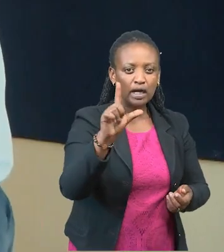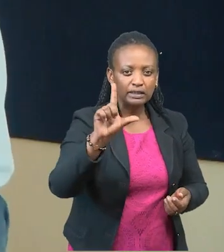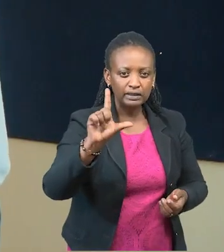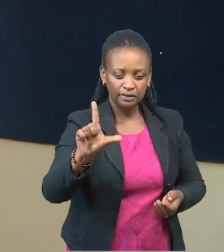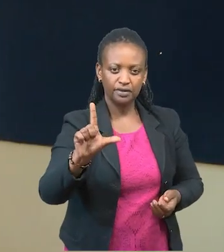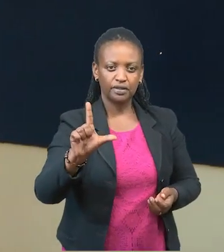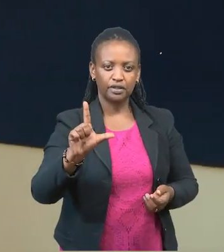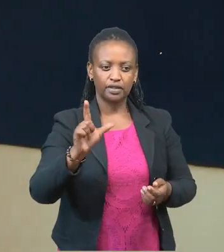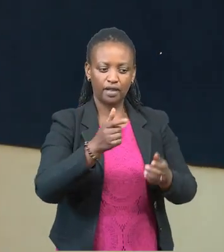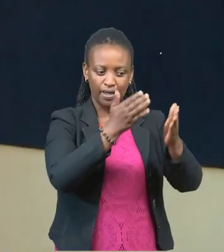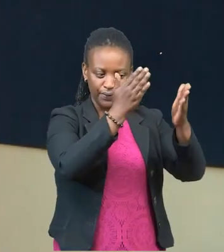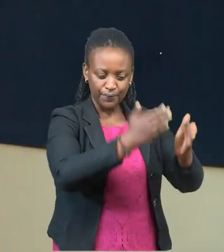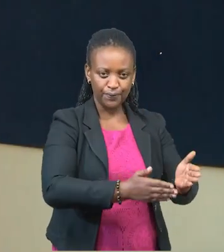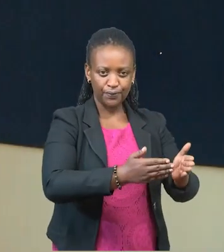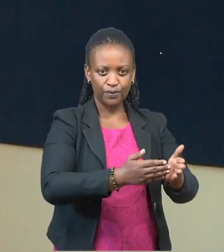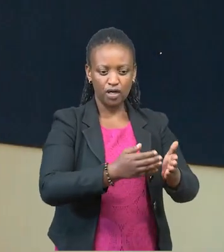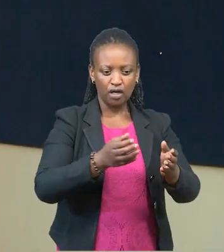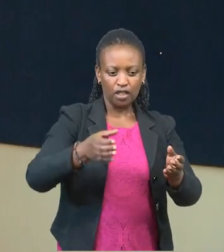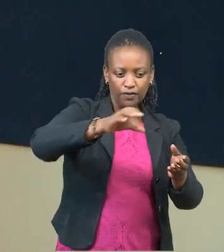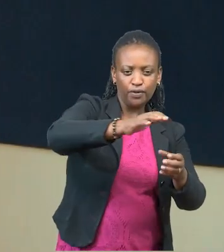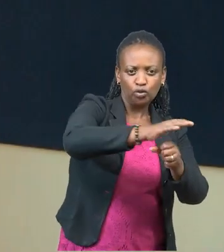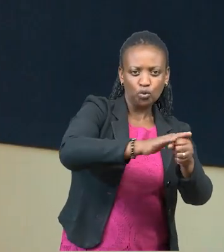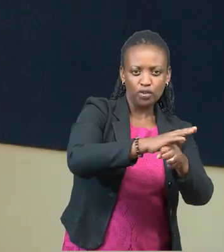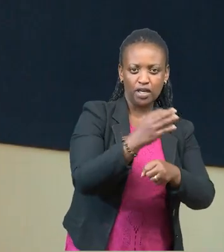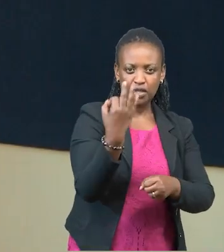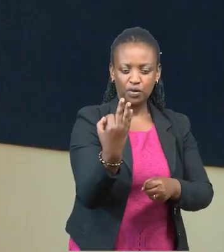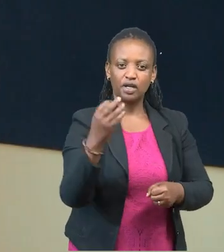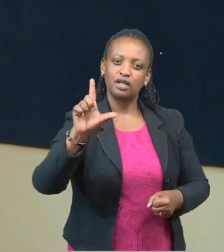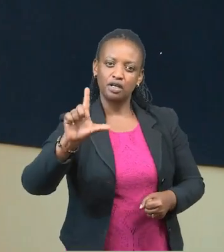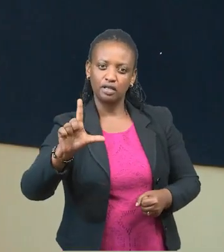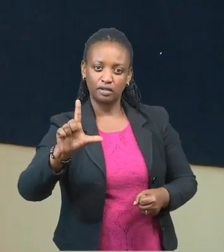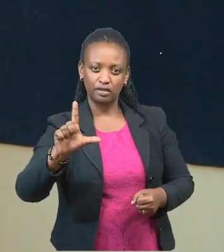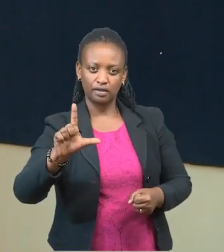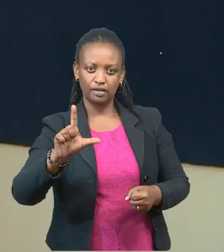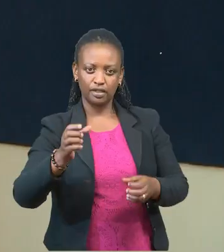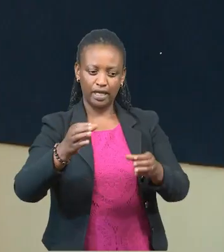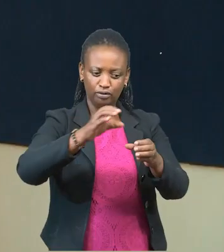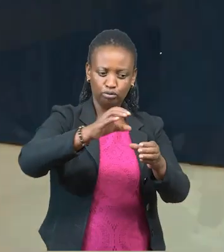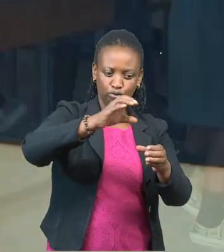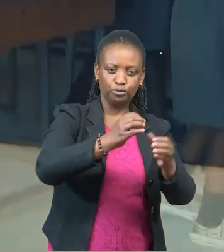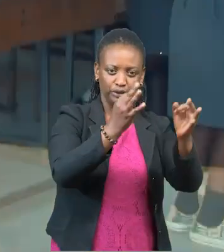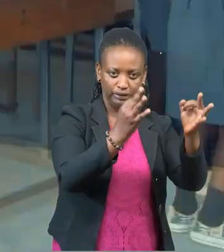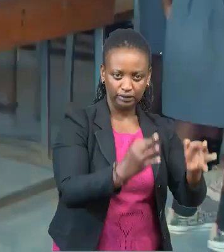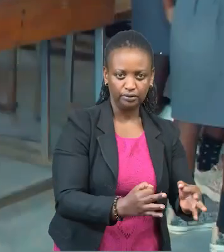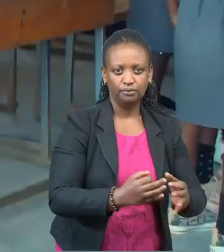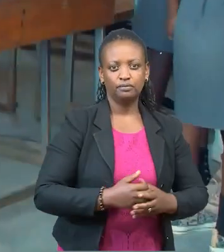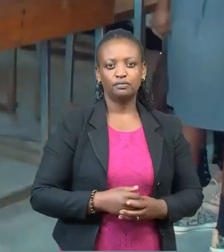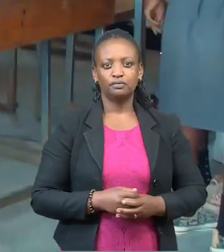1 liter container to fill a 3 liter container.